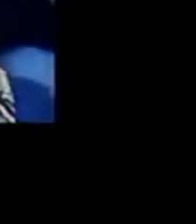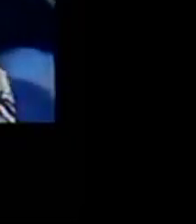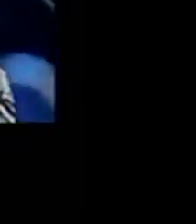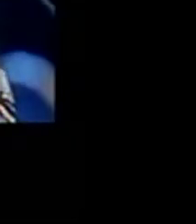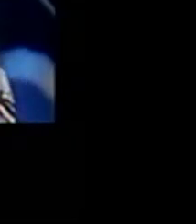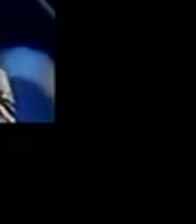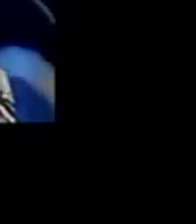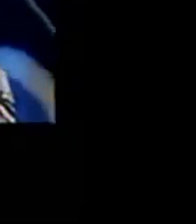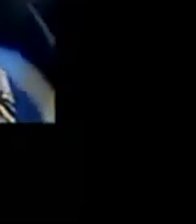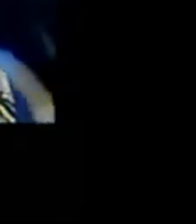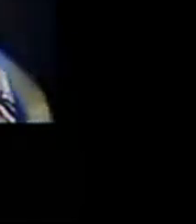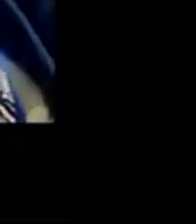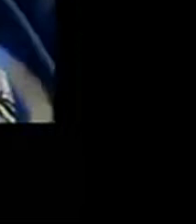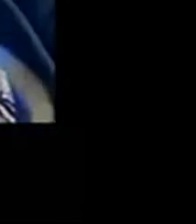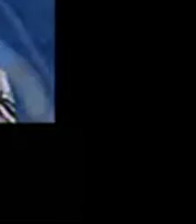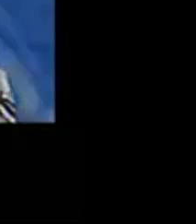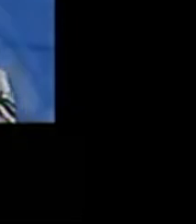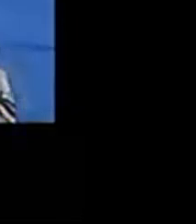thank you